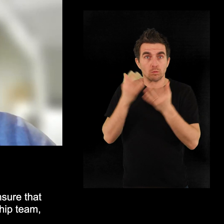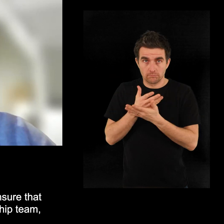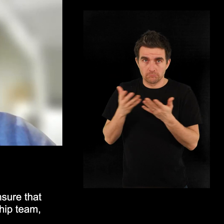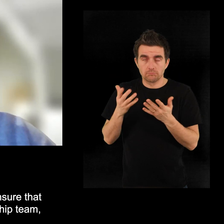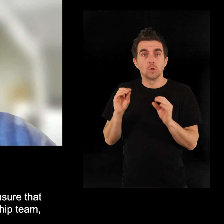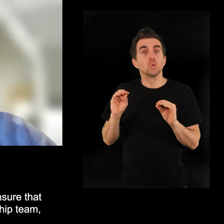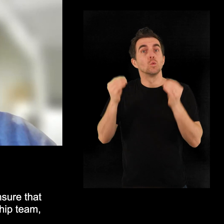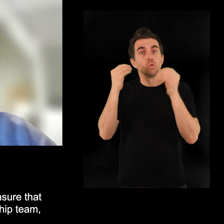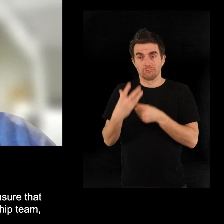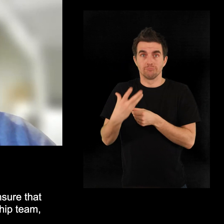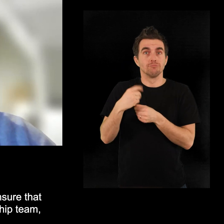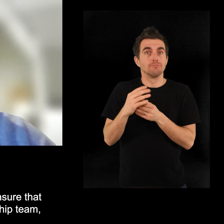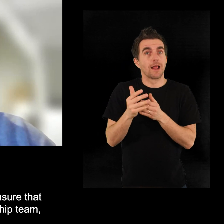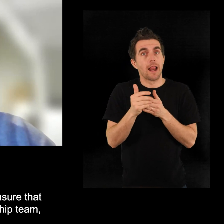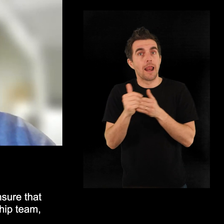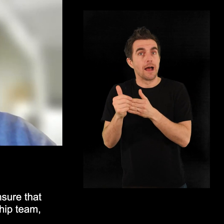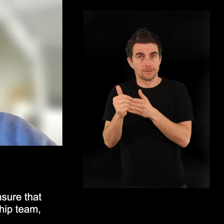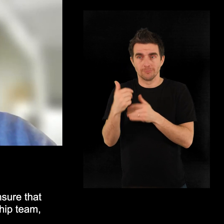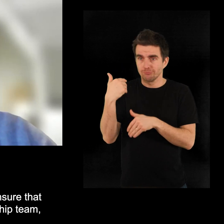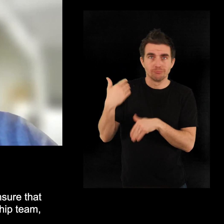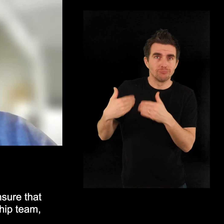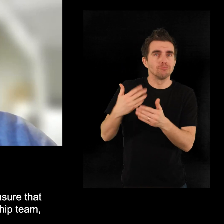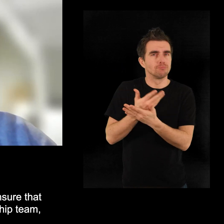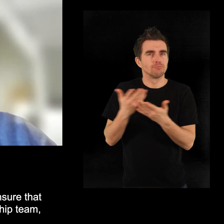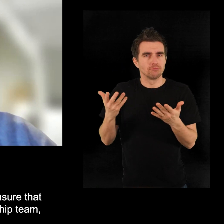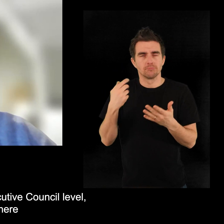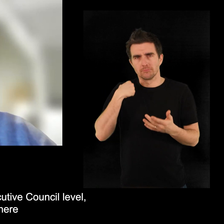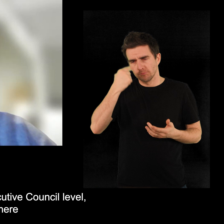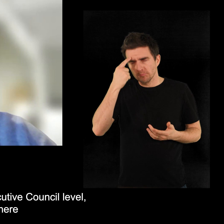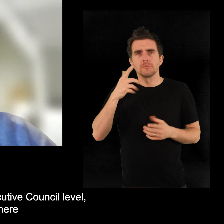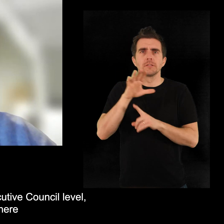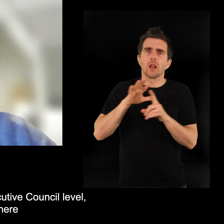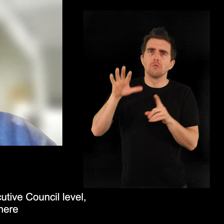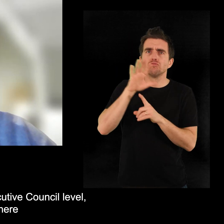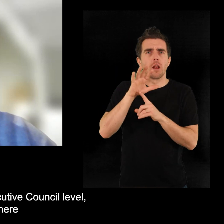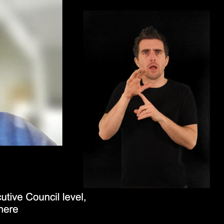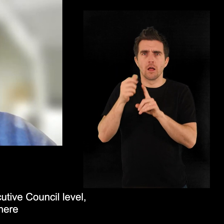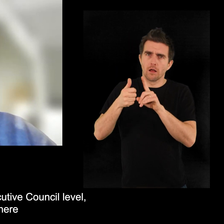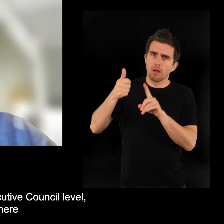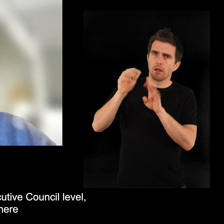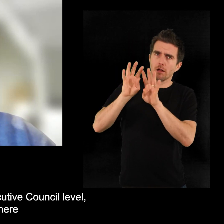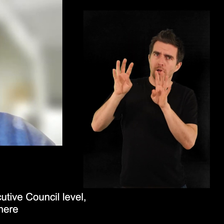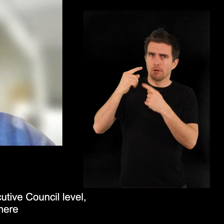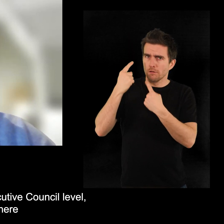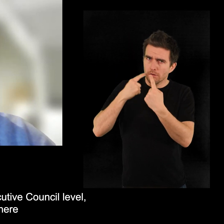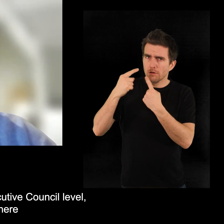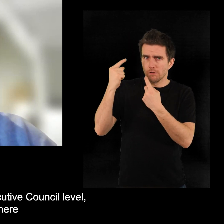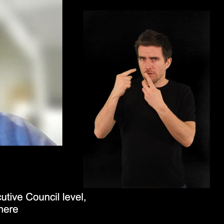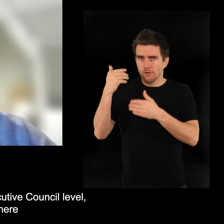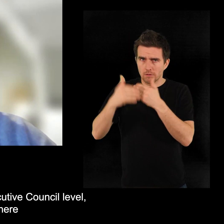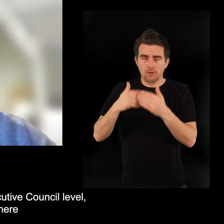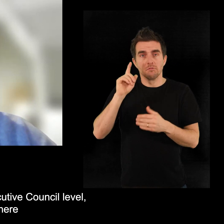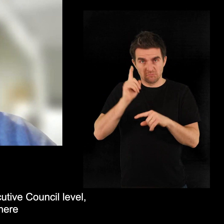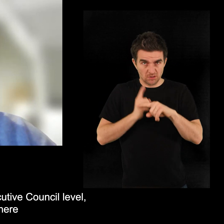ensure that youth are part of the leadership team, not only at the National Executive Council level,